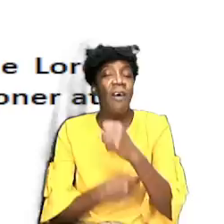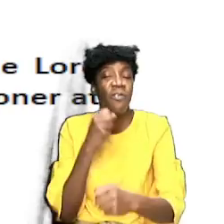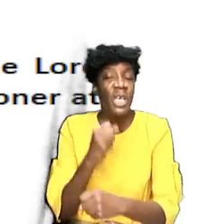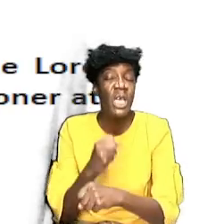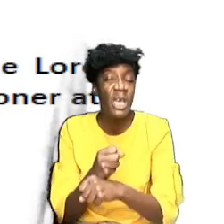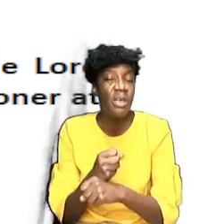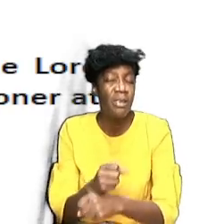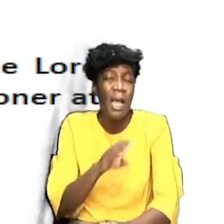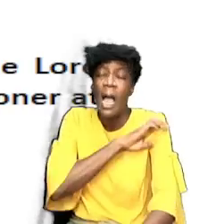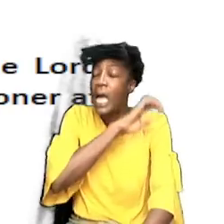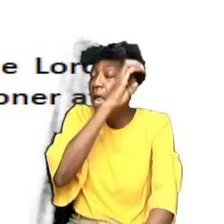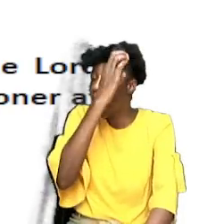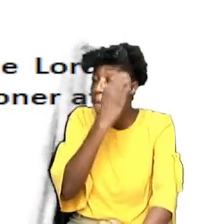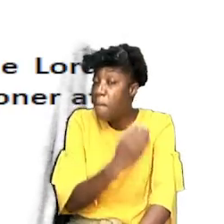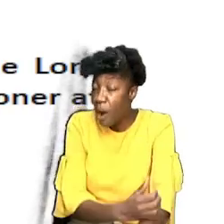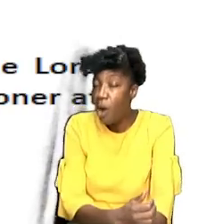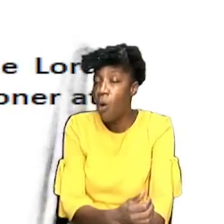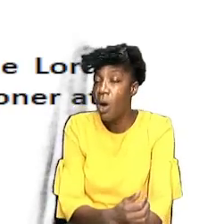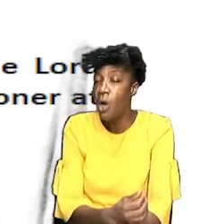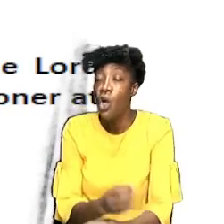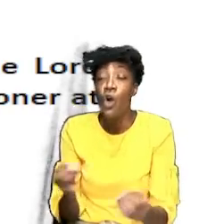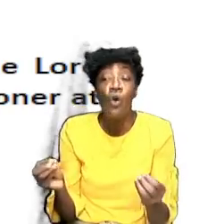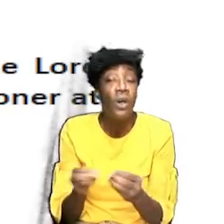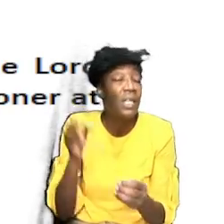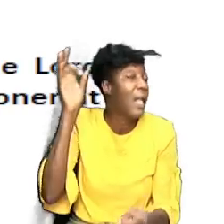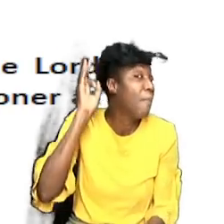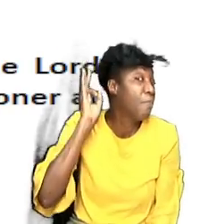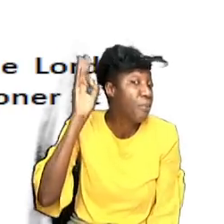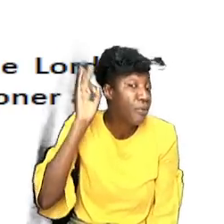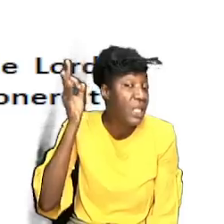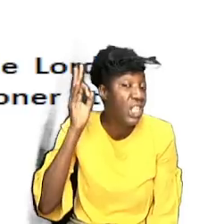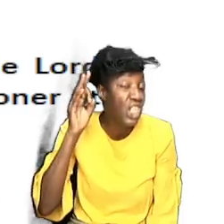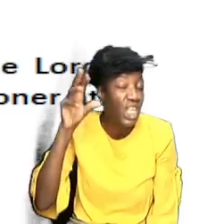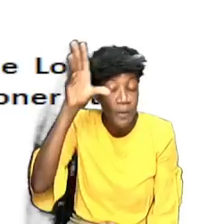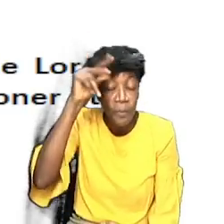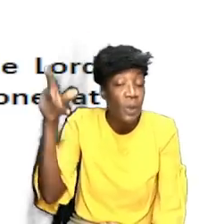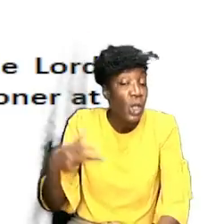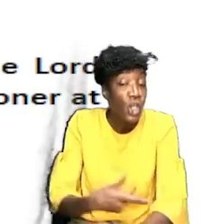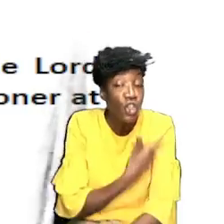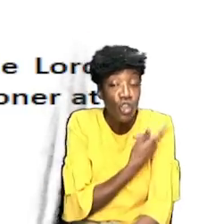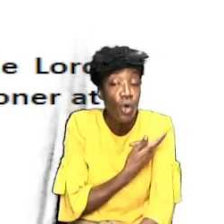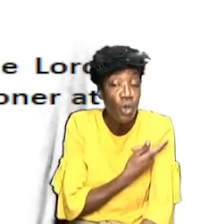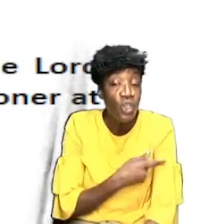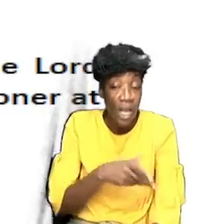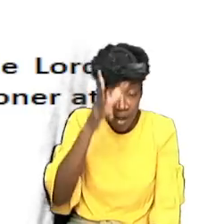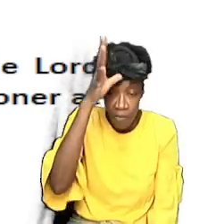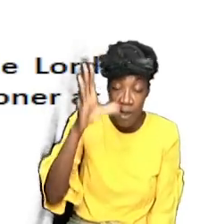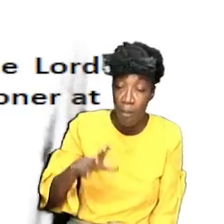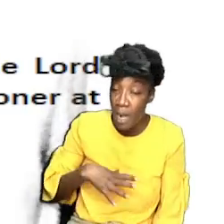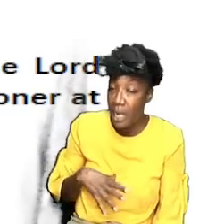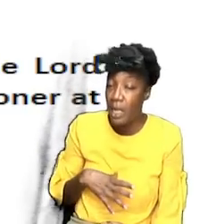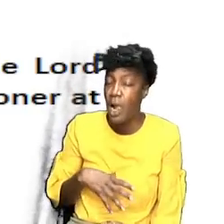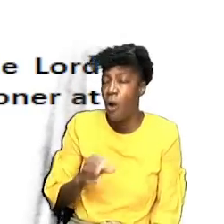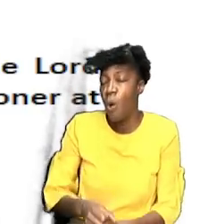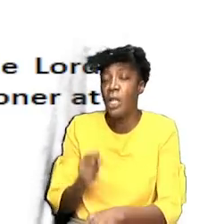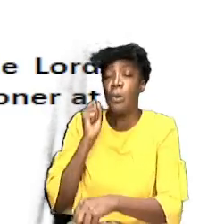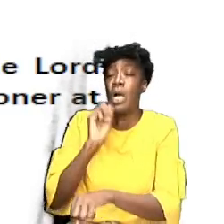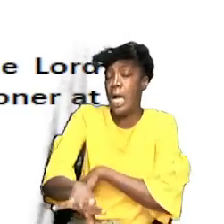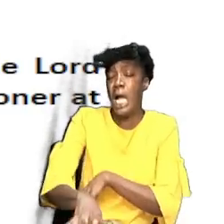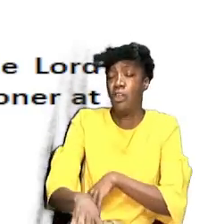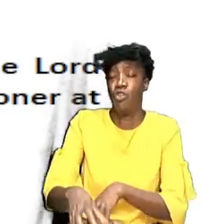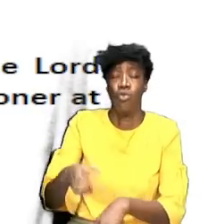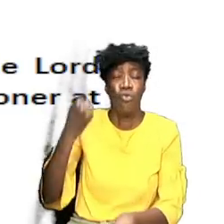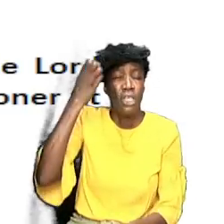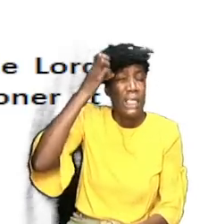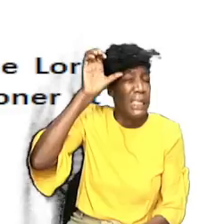power that took place by his preaching. And the sons of Sceva decided that they would have tried to cast out demons also using